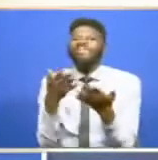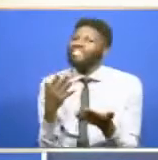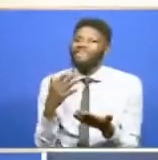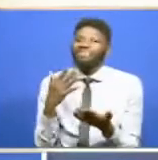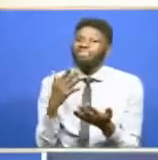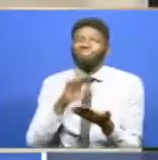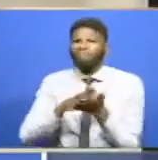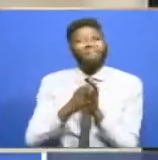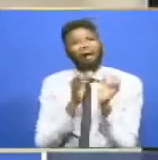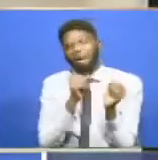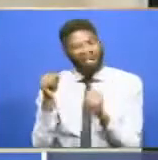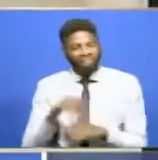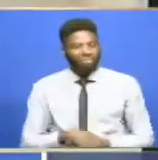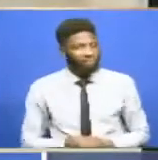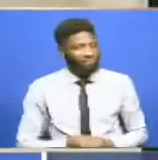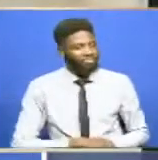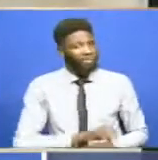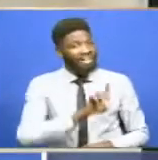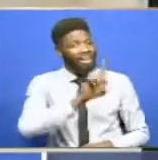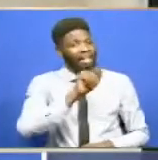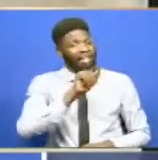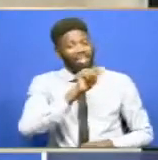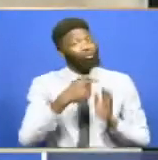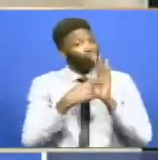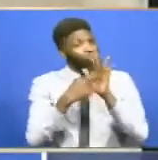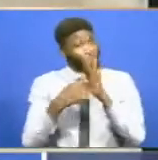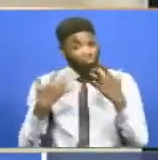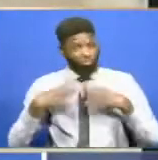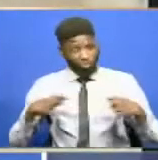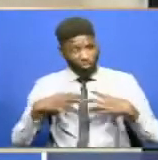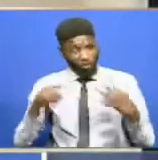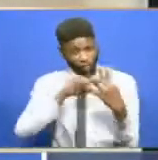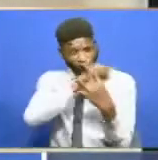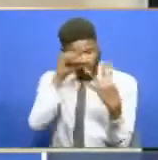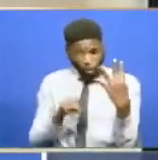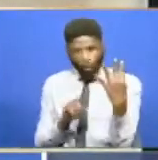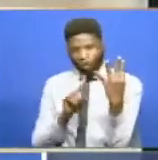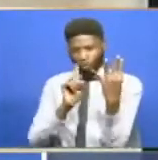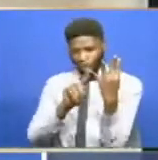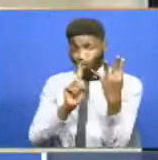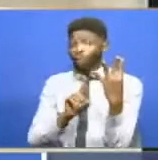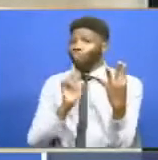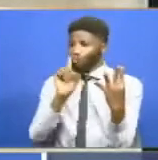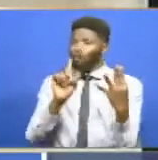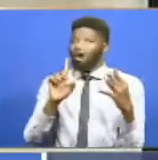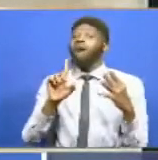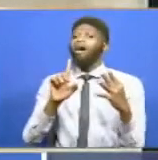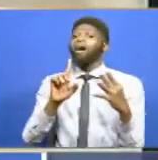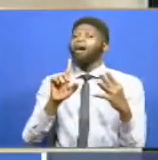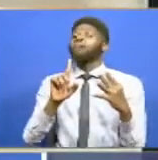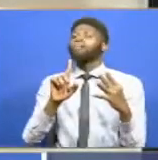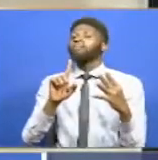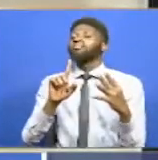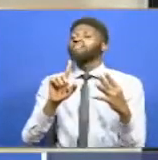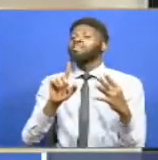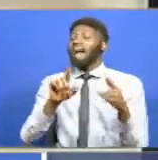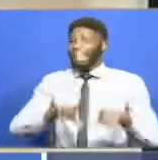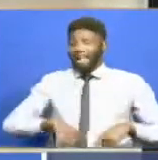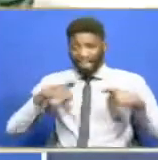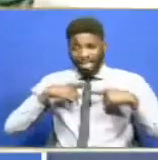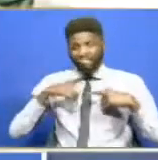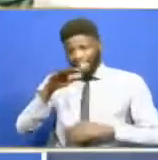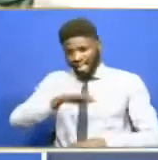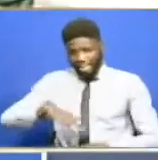Mm-hmm. Data shows that one in every four people living in urban setups mm-hmm. lives in slums. So this means there is the issue